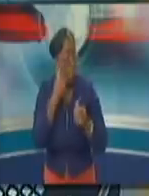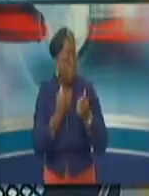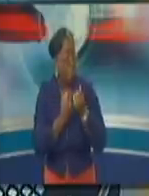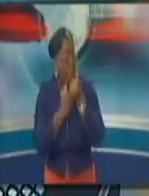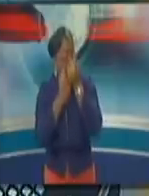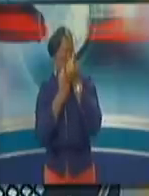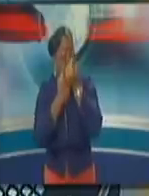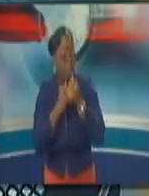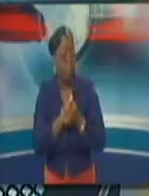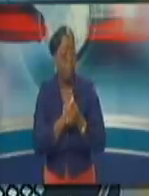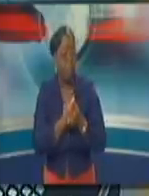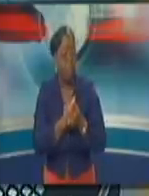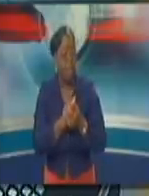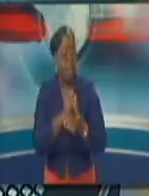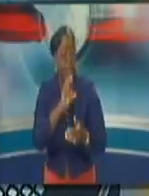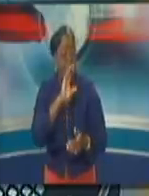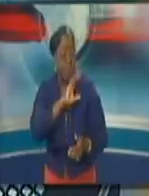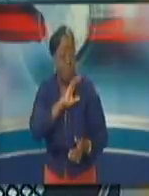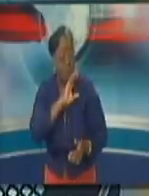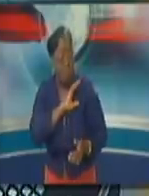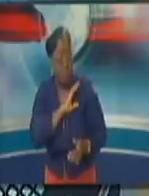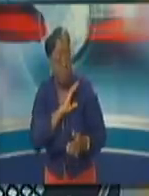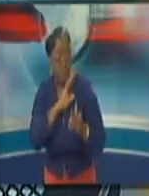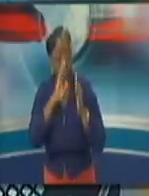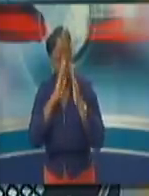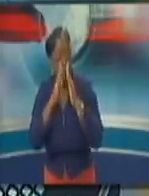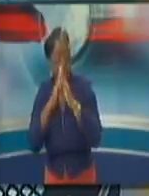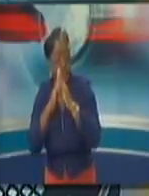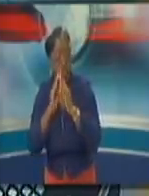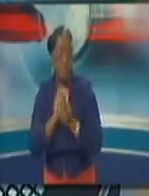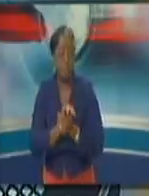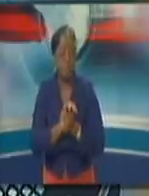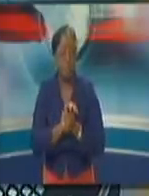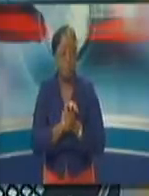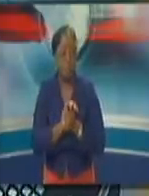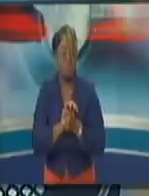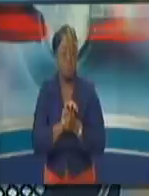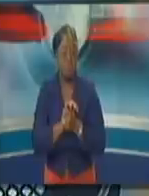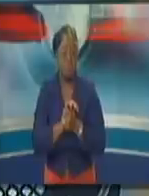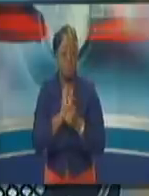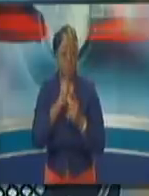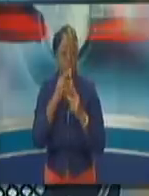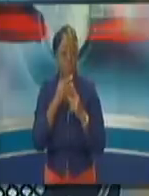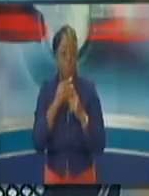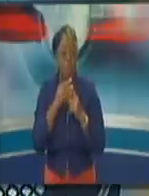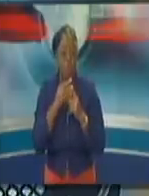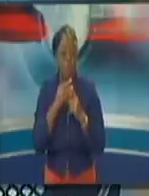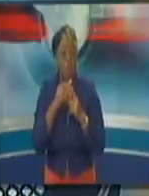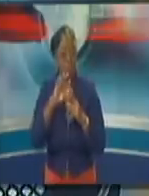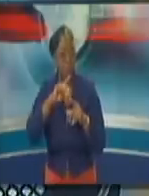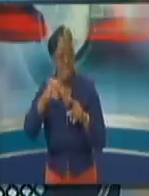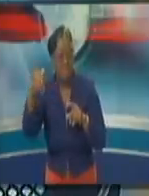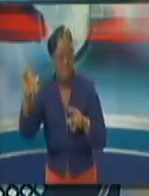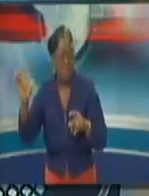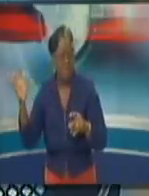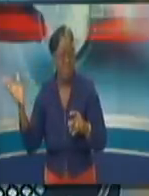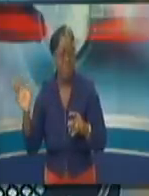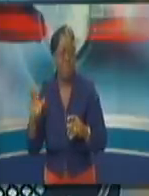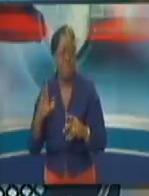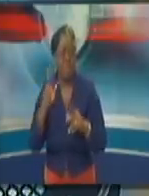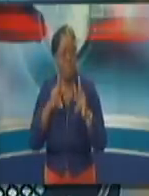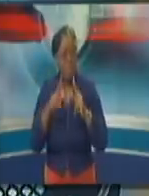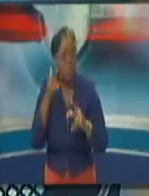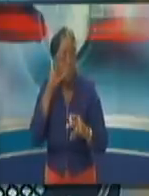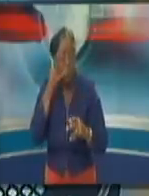assistance, whether it's the nearest police station or the available helplines that you may be able to call and get